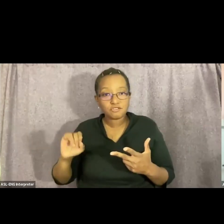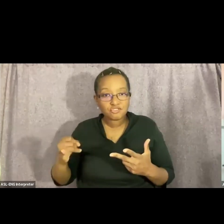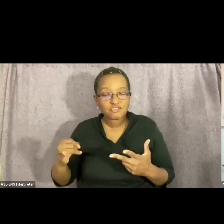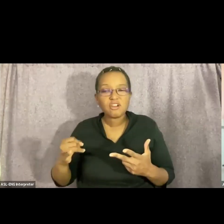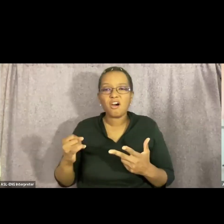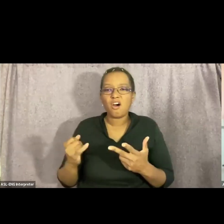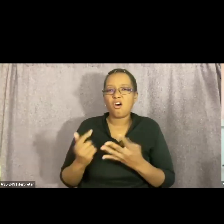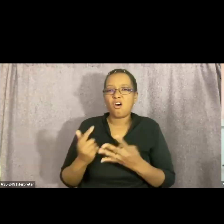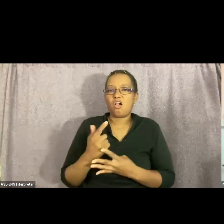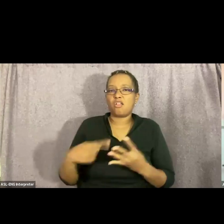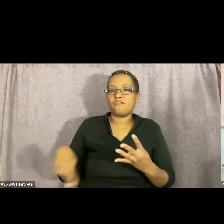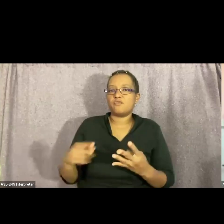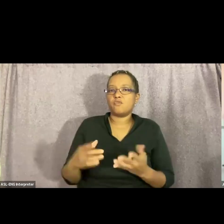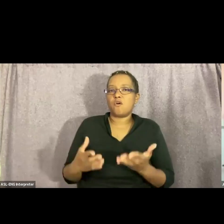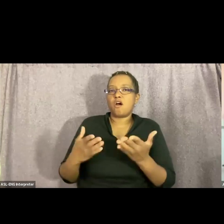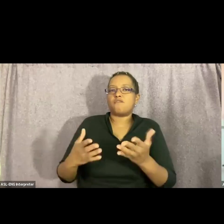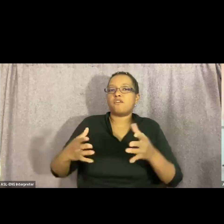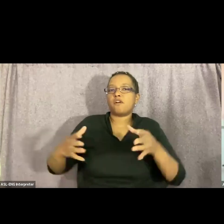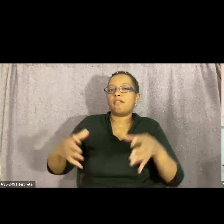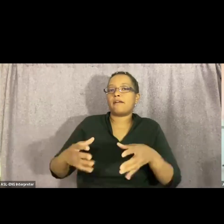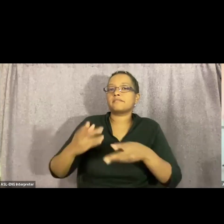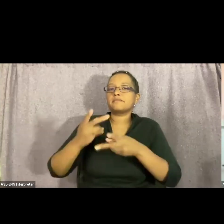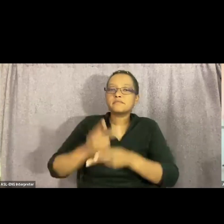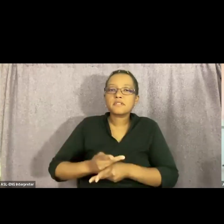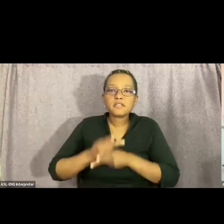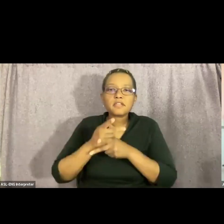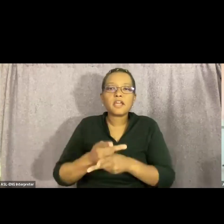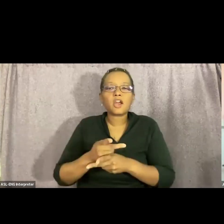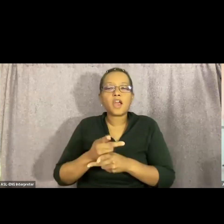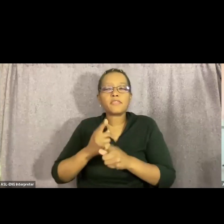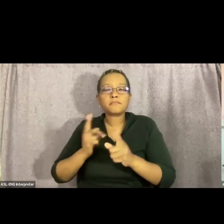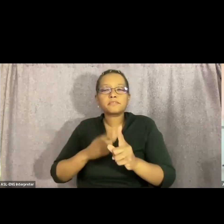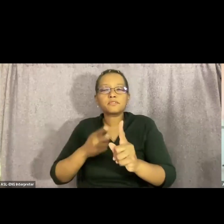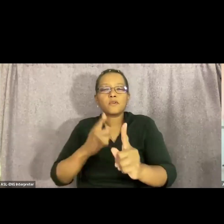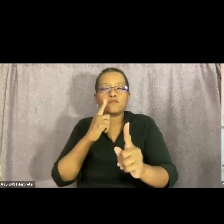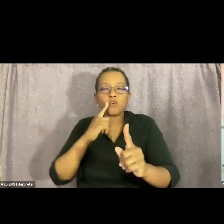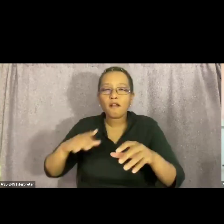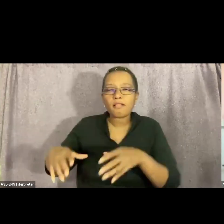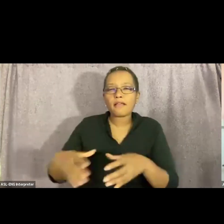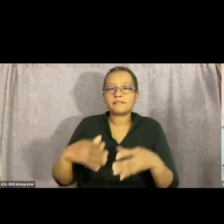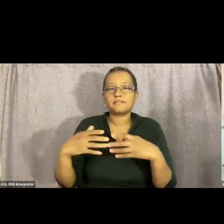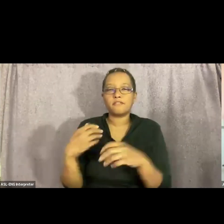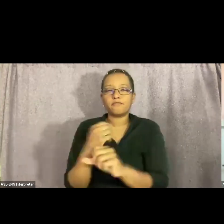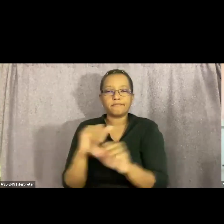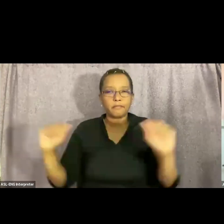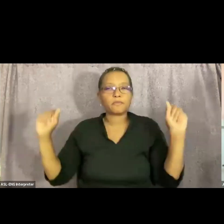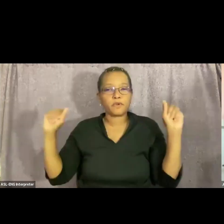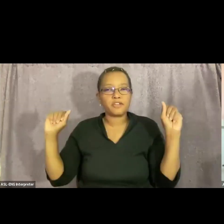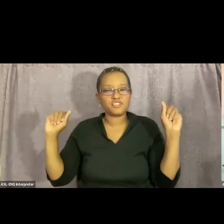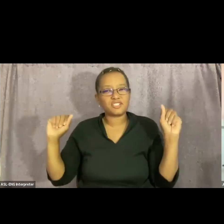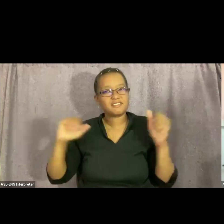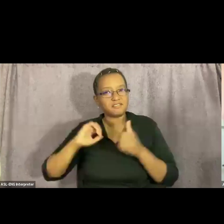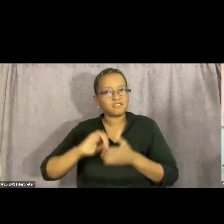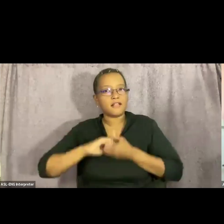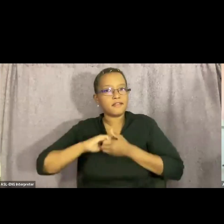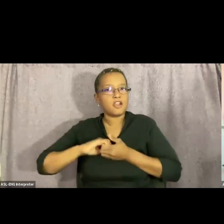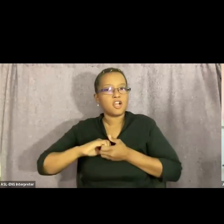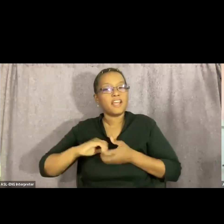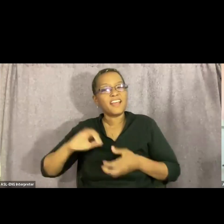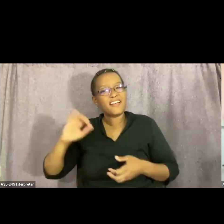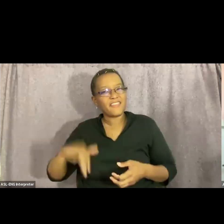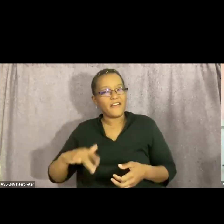and like making things subjective, like incorporating